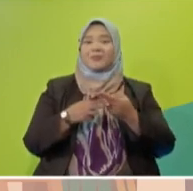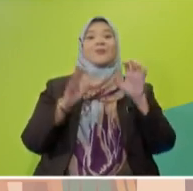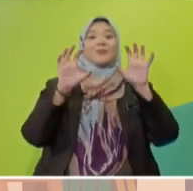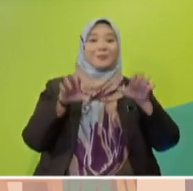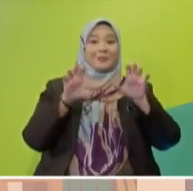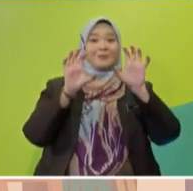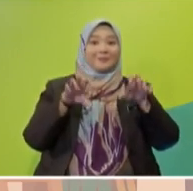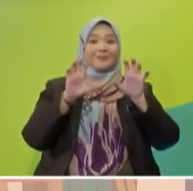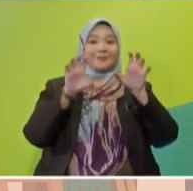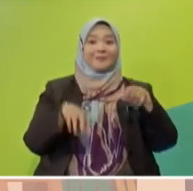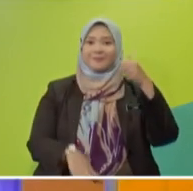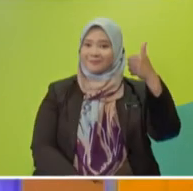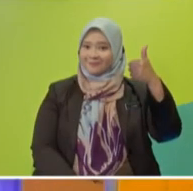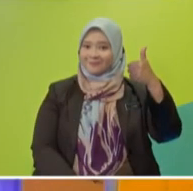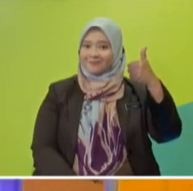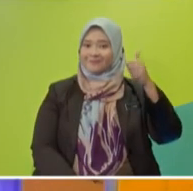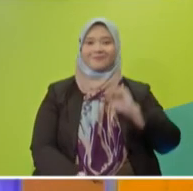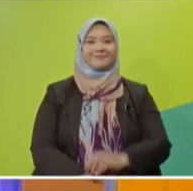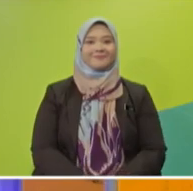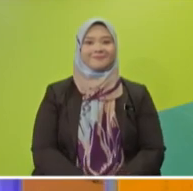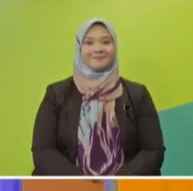yes. Okay, next let's ask Monis.